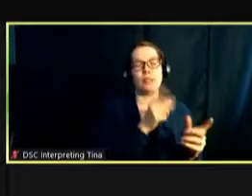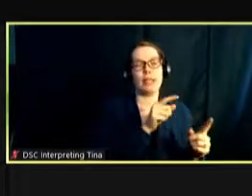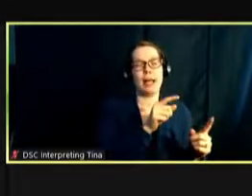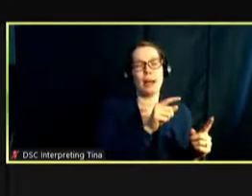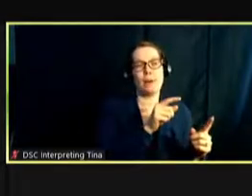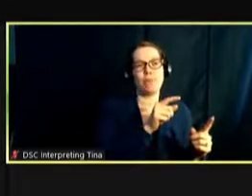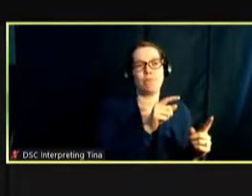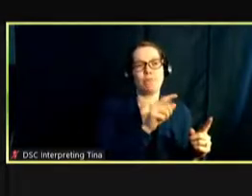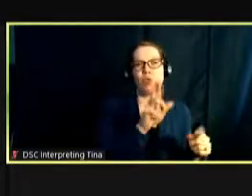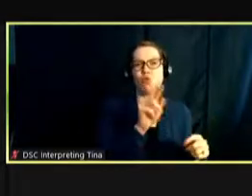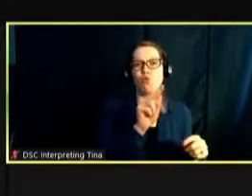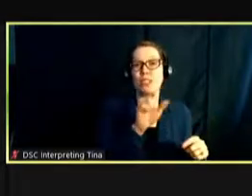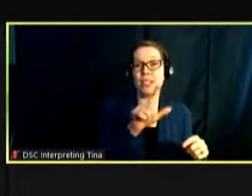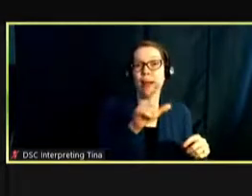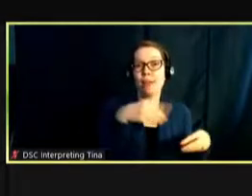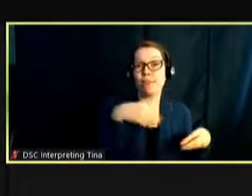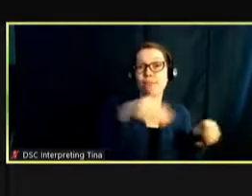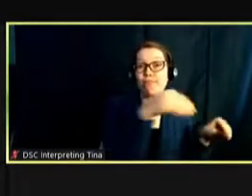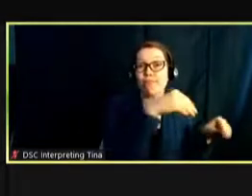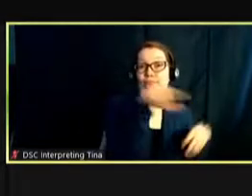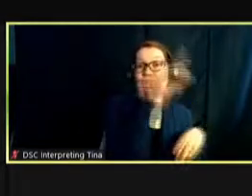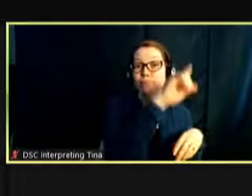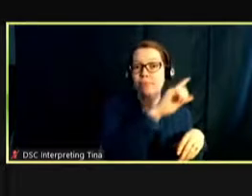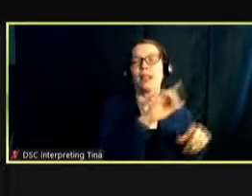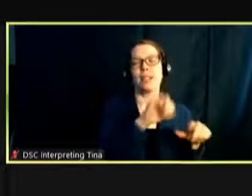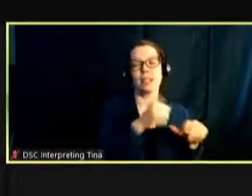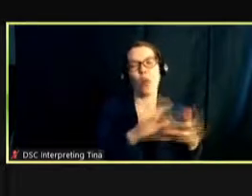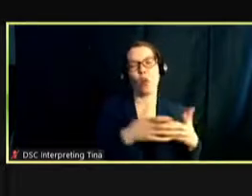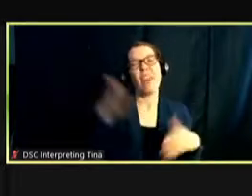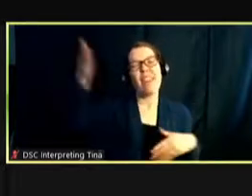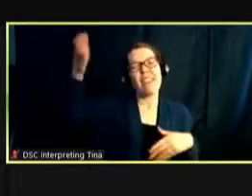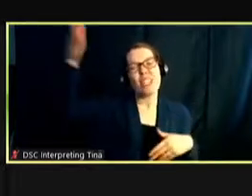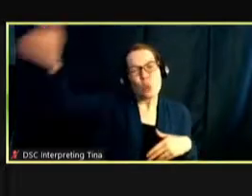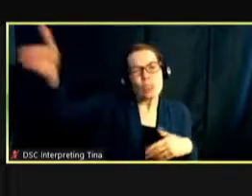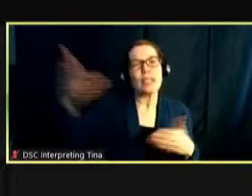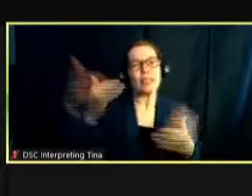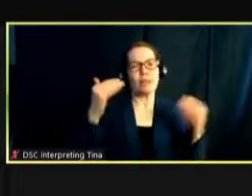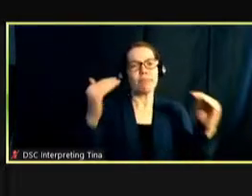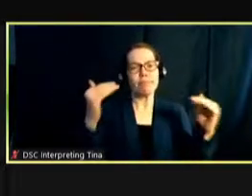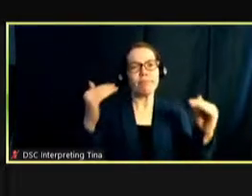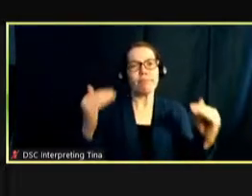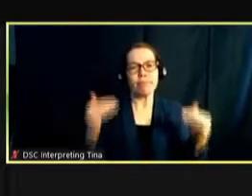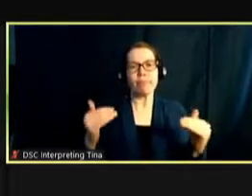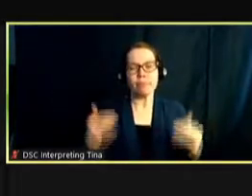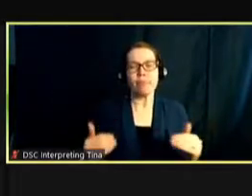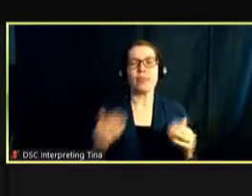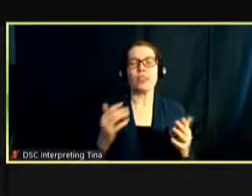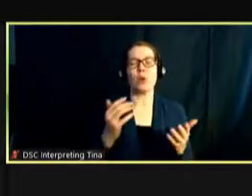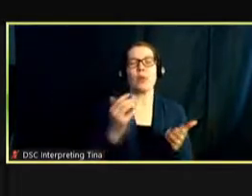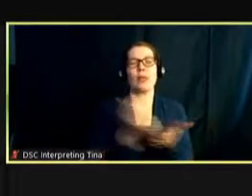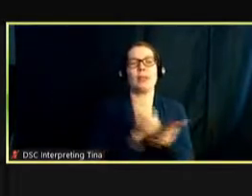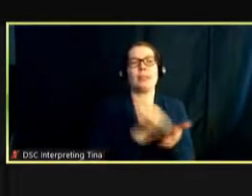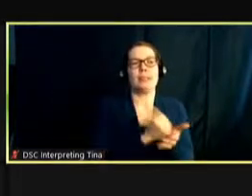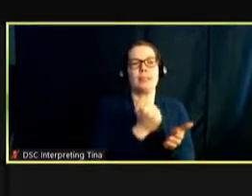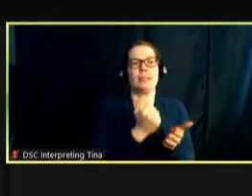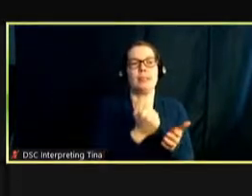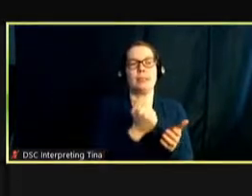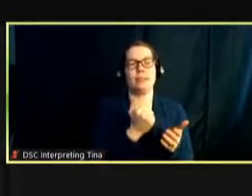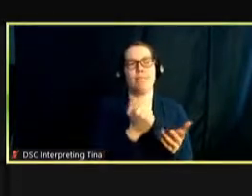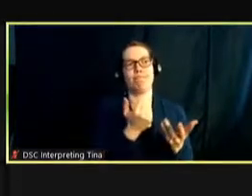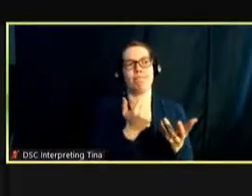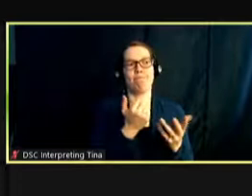retail workers. That's going to be another group eventually. So I think what we're trying to do is catch as many of those